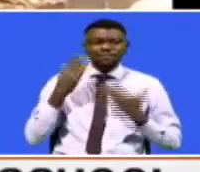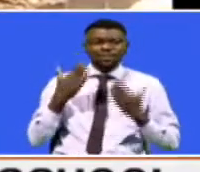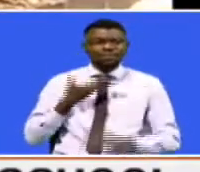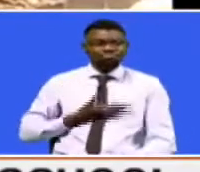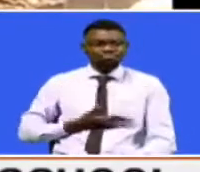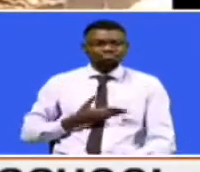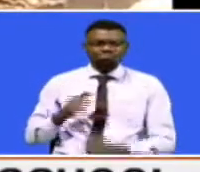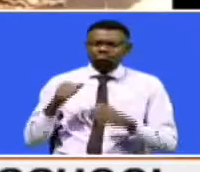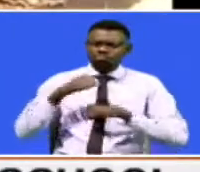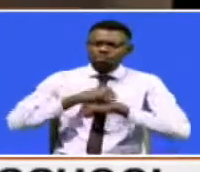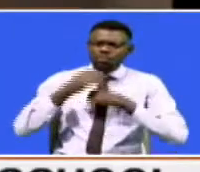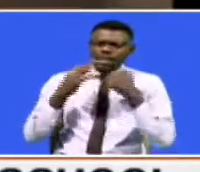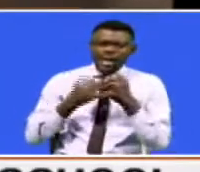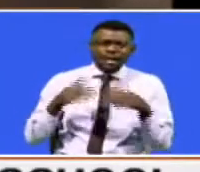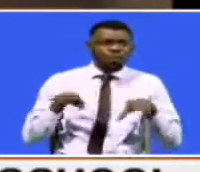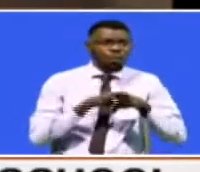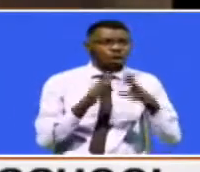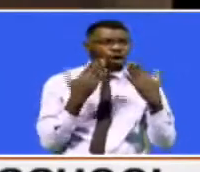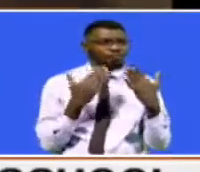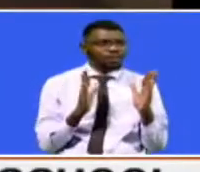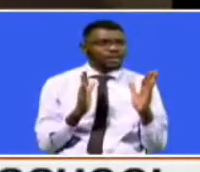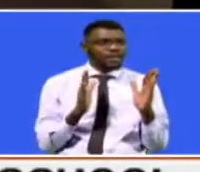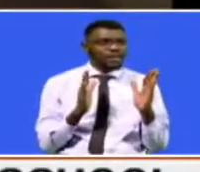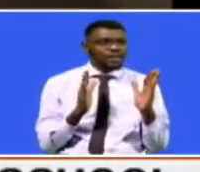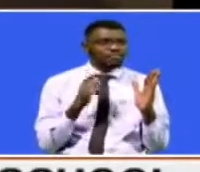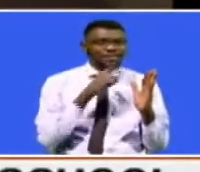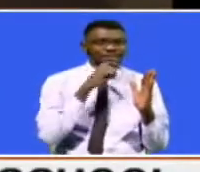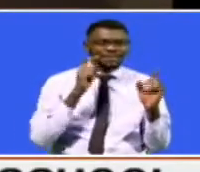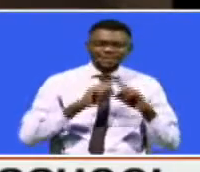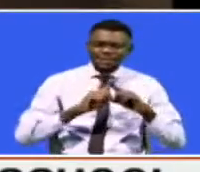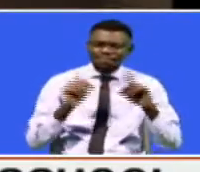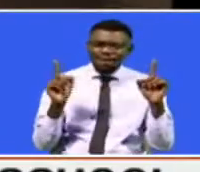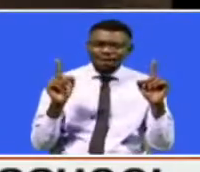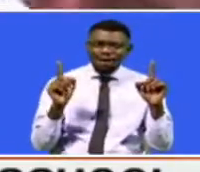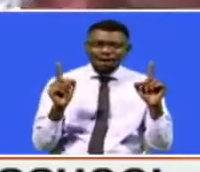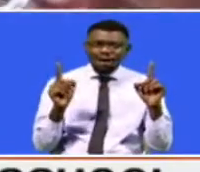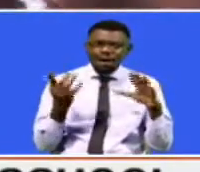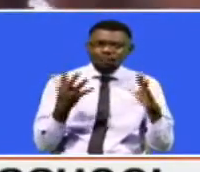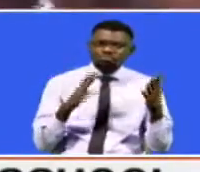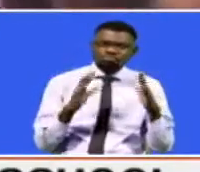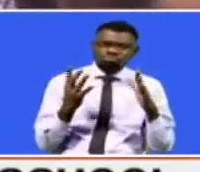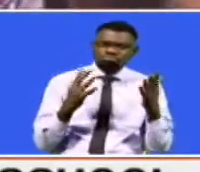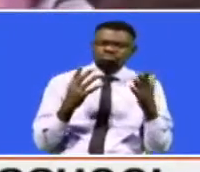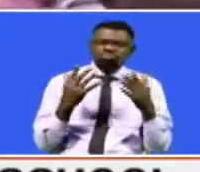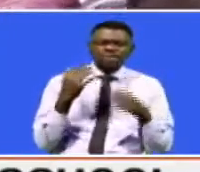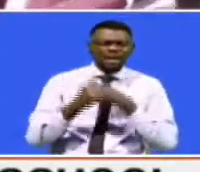8 schools had also closed due to drought. Although it had been around for years,